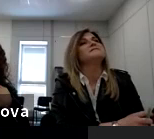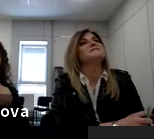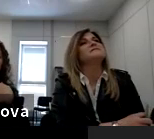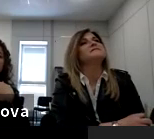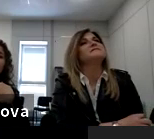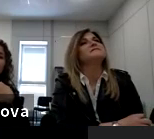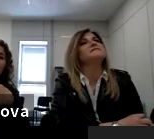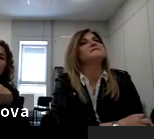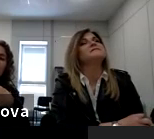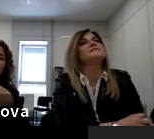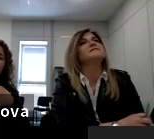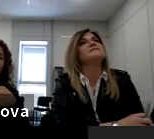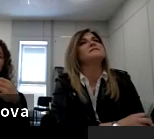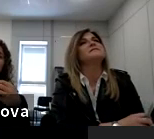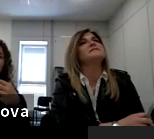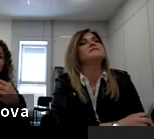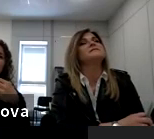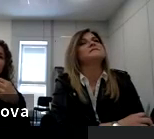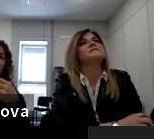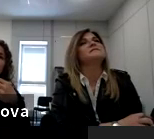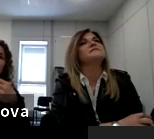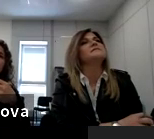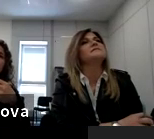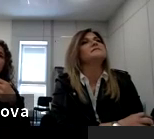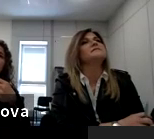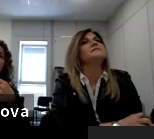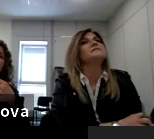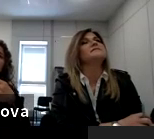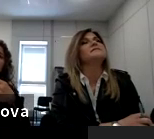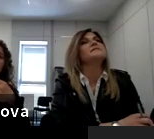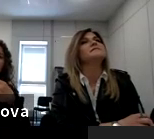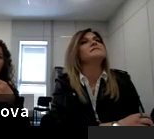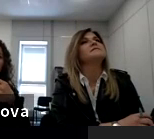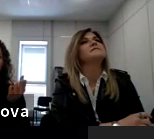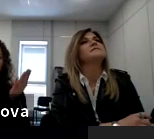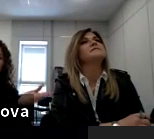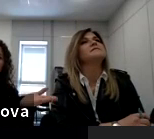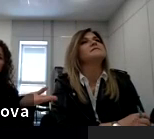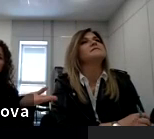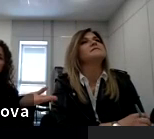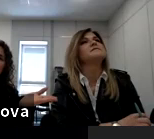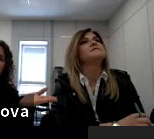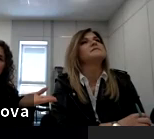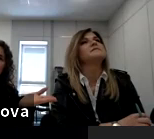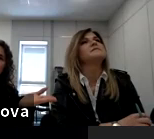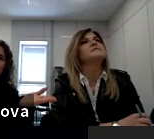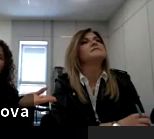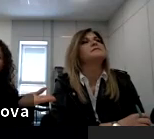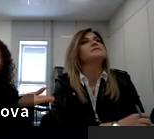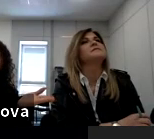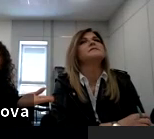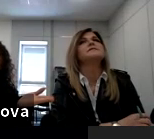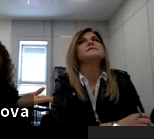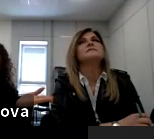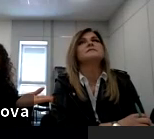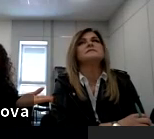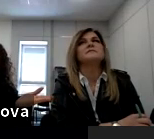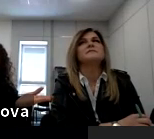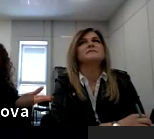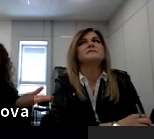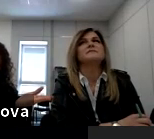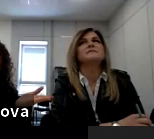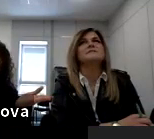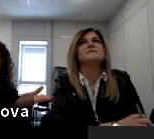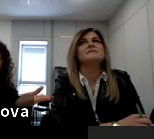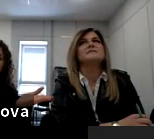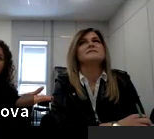me to write down a scenery, because the lighting fixture is here in the program, but the